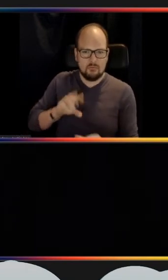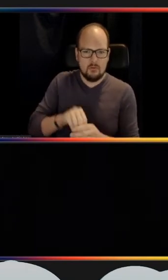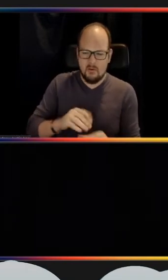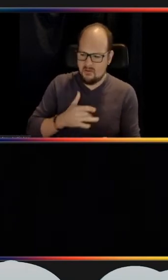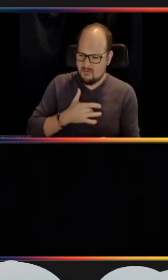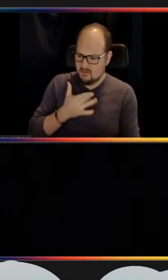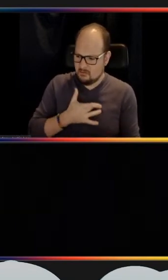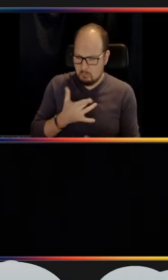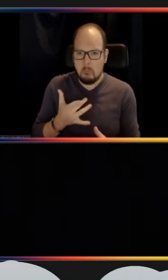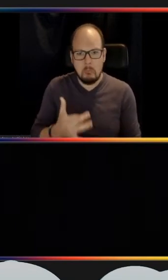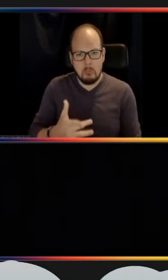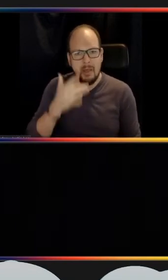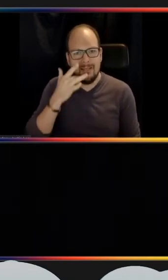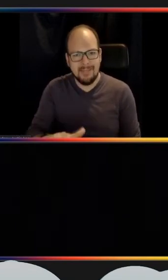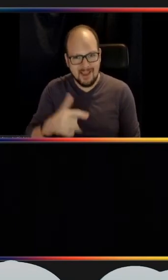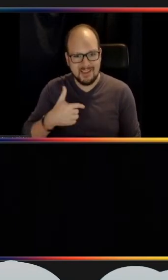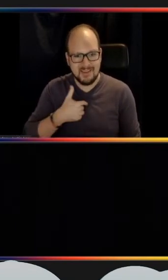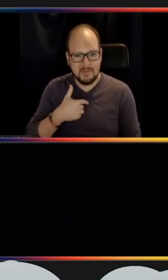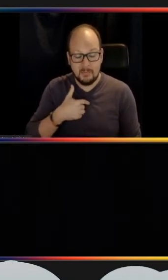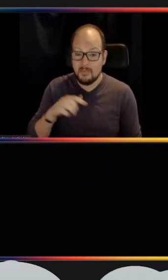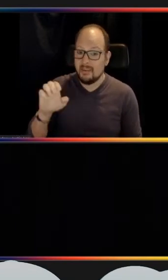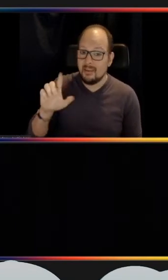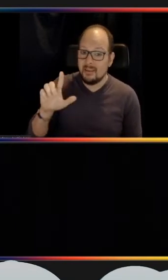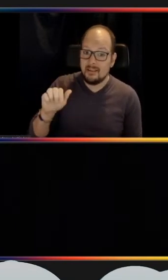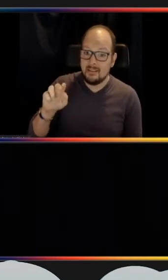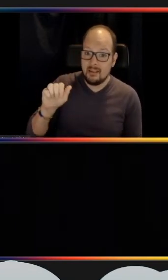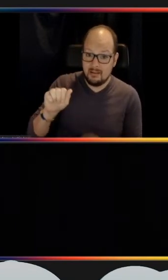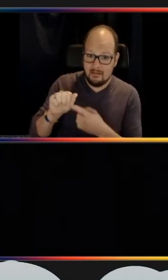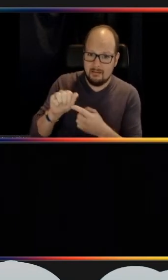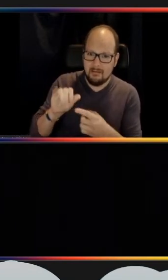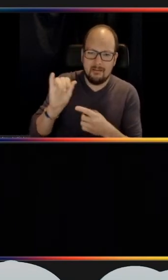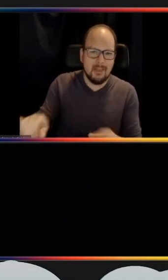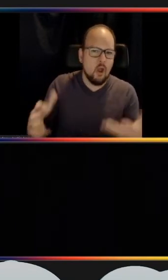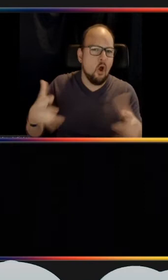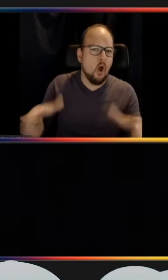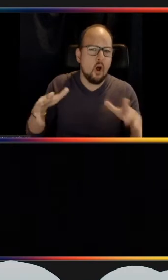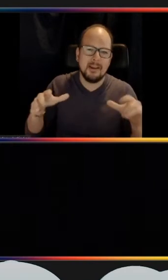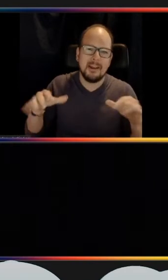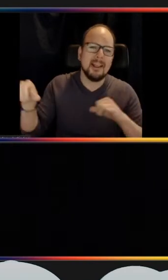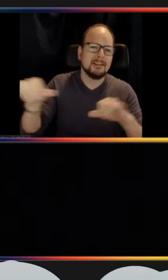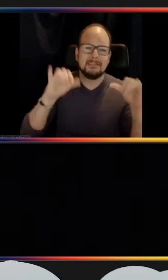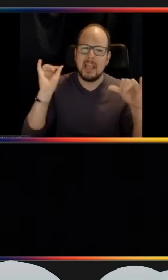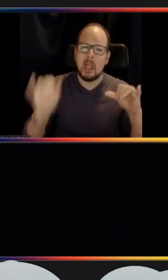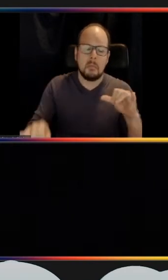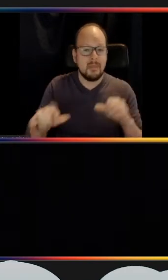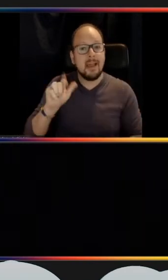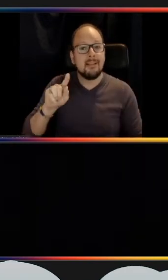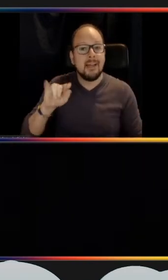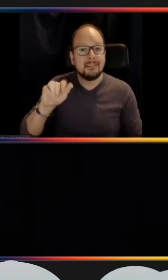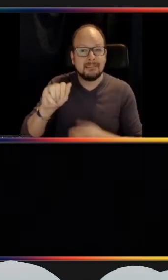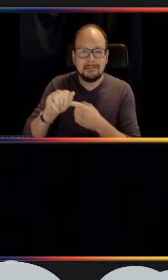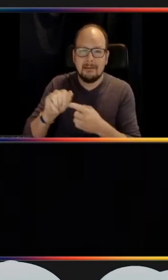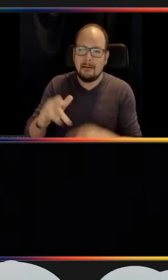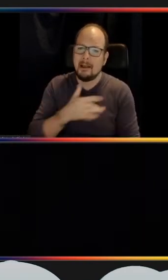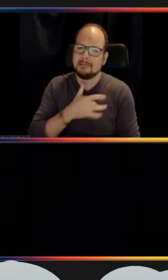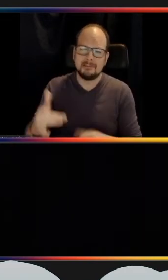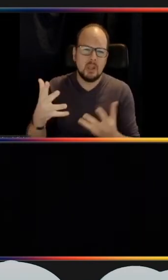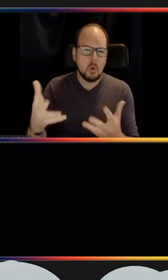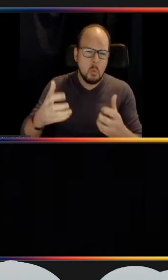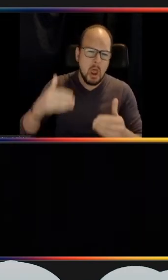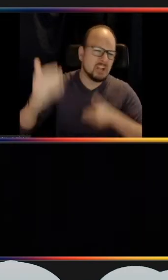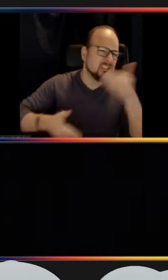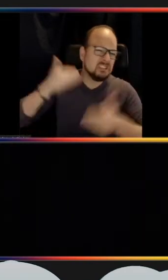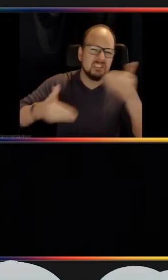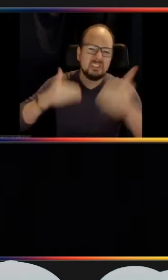love it. And Elena is this stereotype, I feel like, for the overachieving Latina. And what do you think Elena